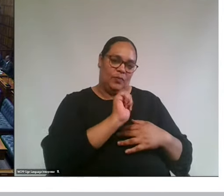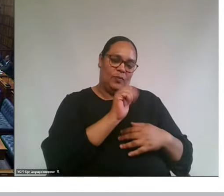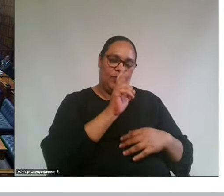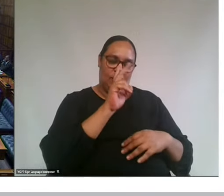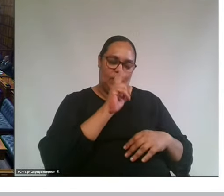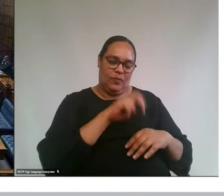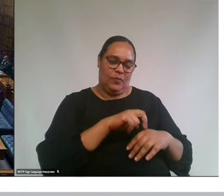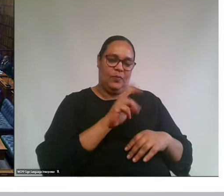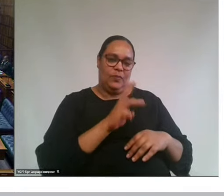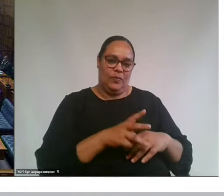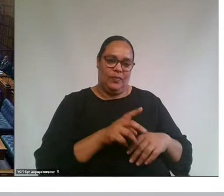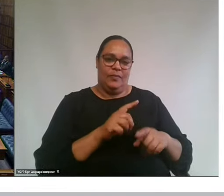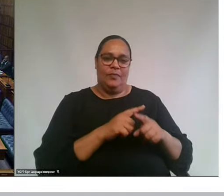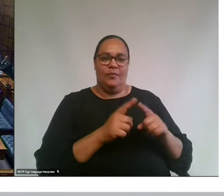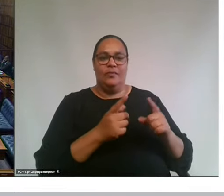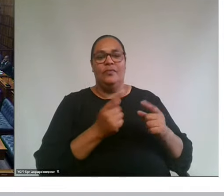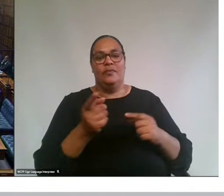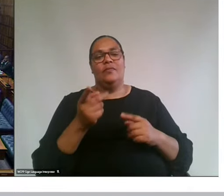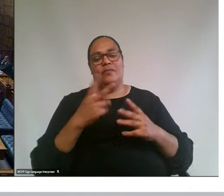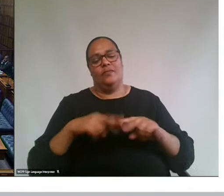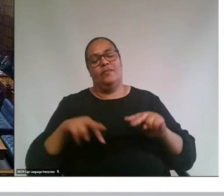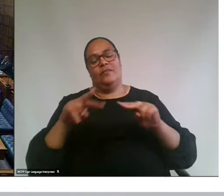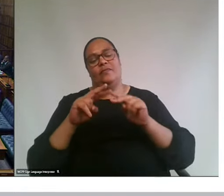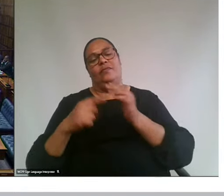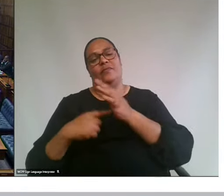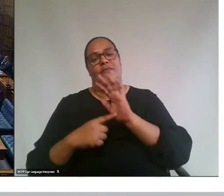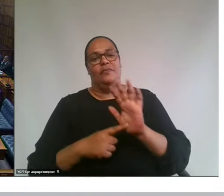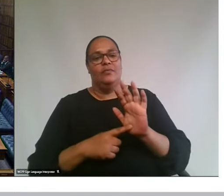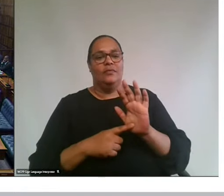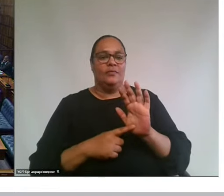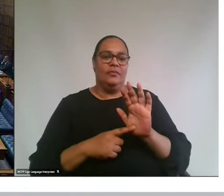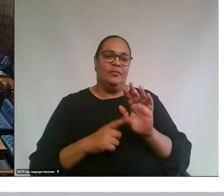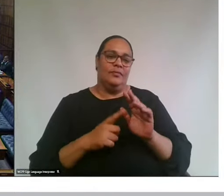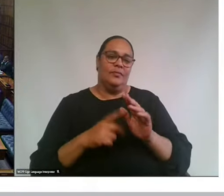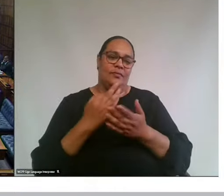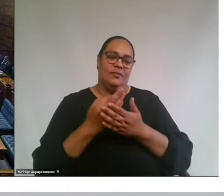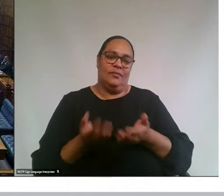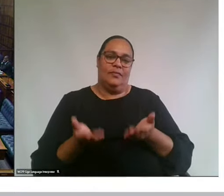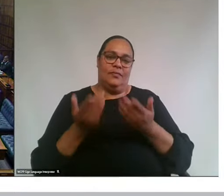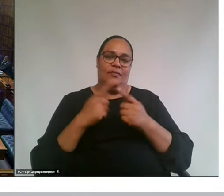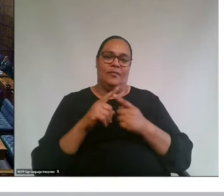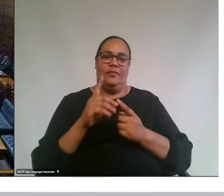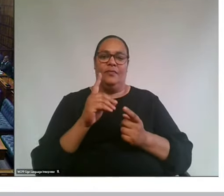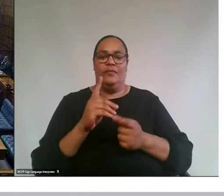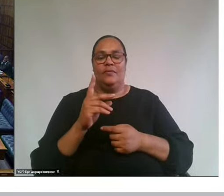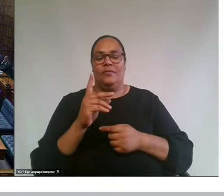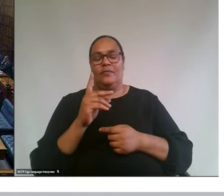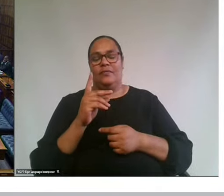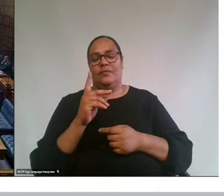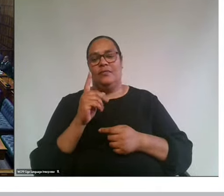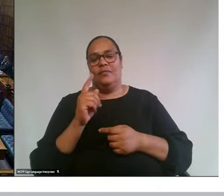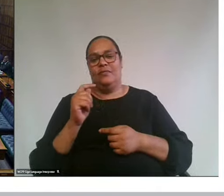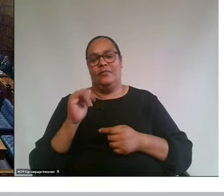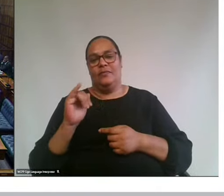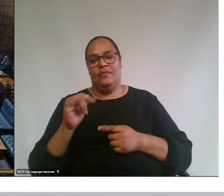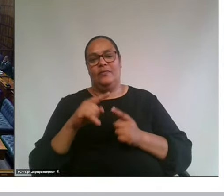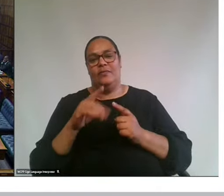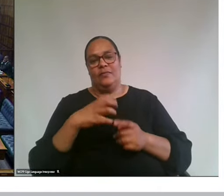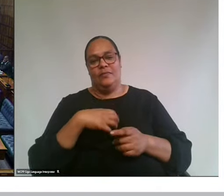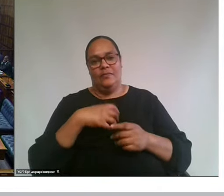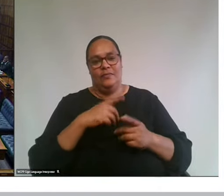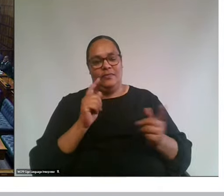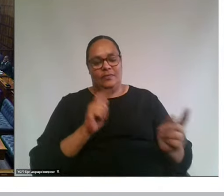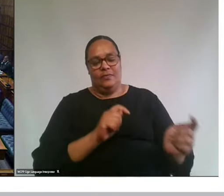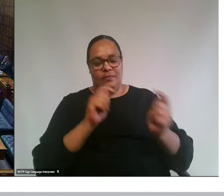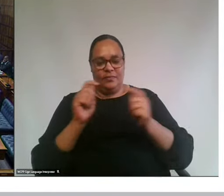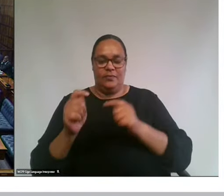would be um and that was a value assigned to that and that that funding was raised from the DTI from the sez fund so this asset transfer is actually